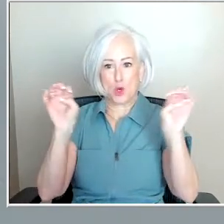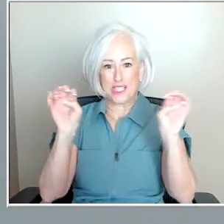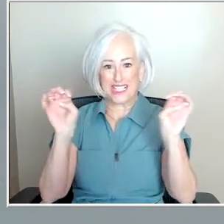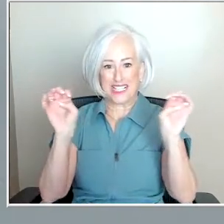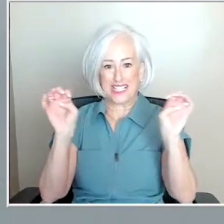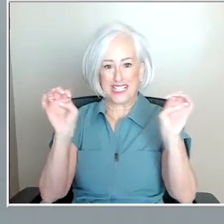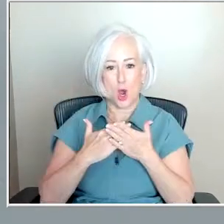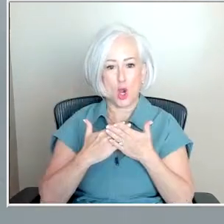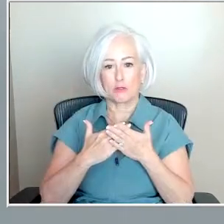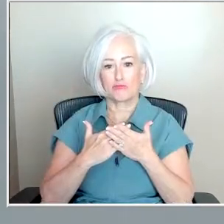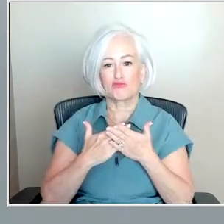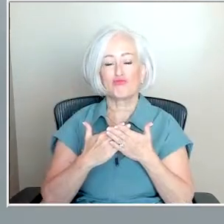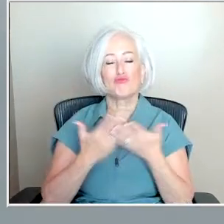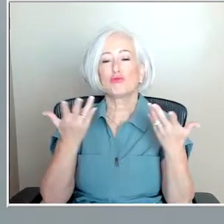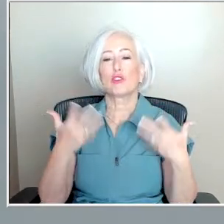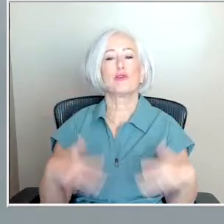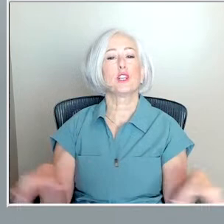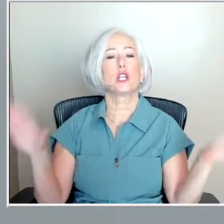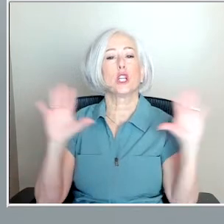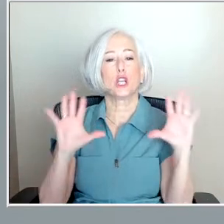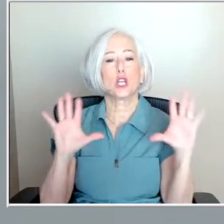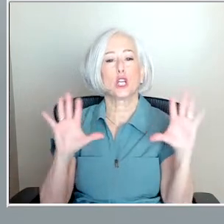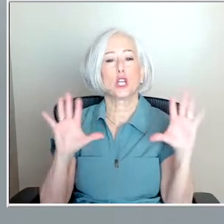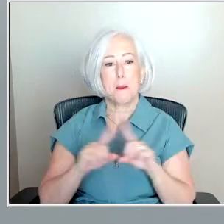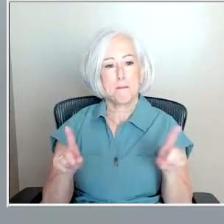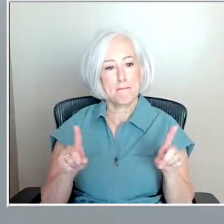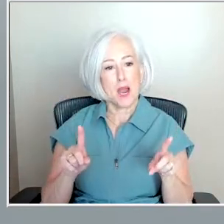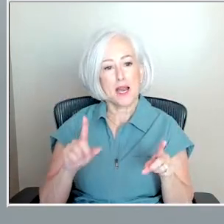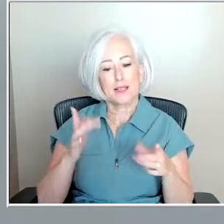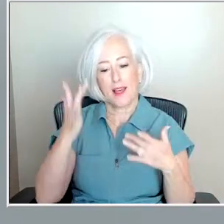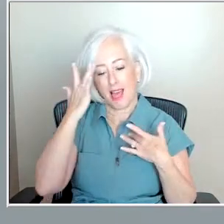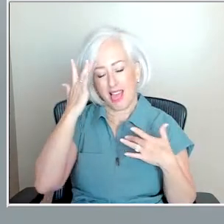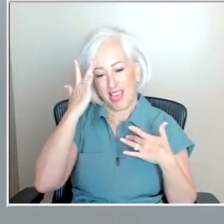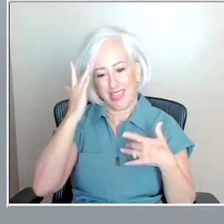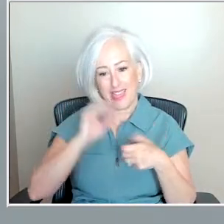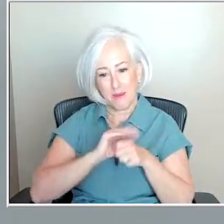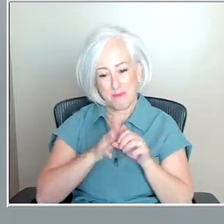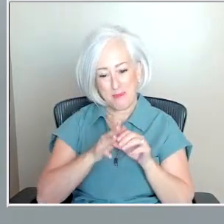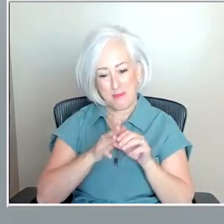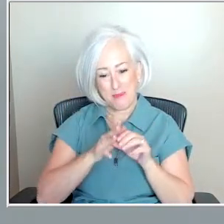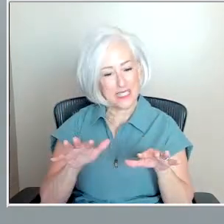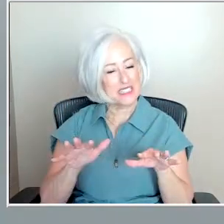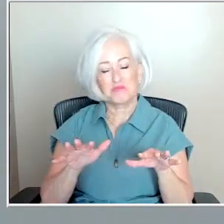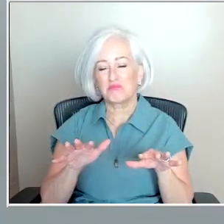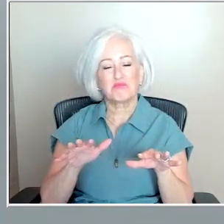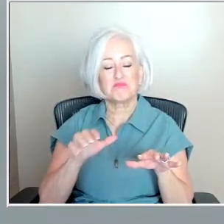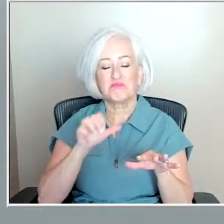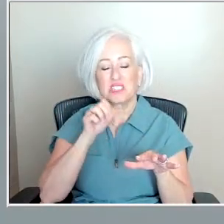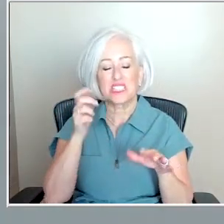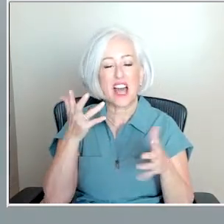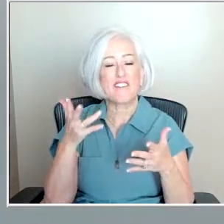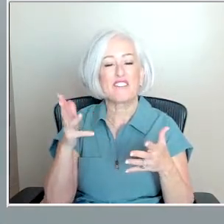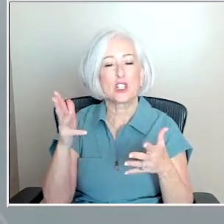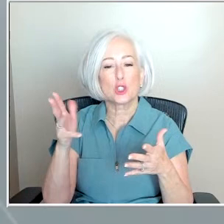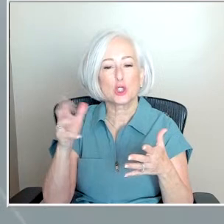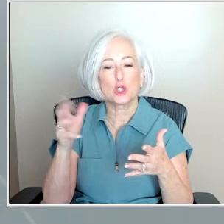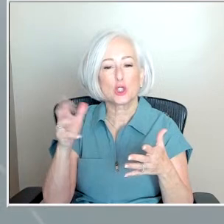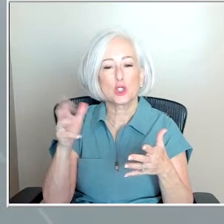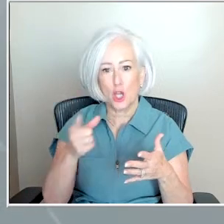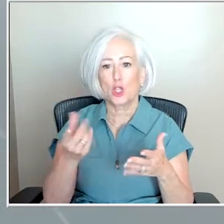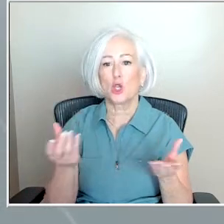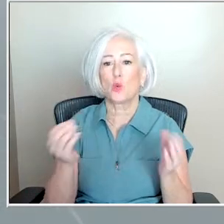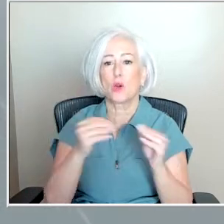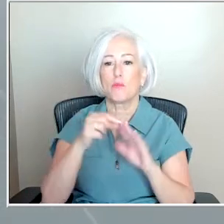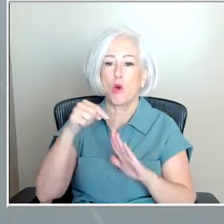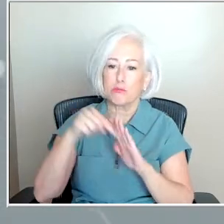over, both globally and here in the U.S., but the pandemic, as you always say, is not over. And I know Dr. Stites and you are going to go over more of this in detail tomorrow